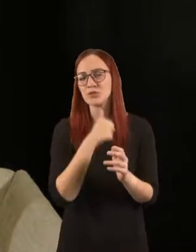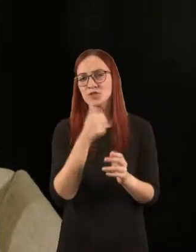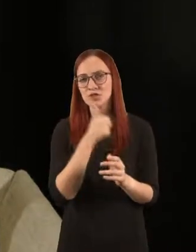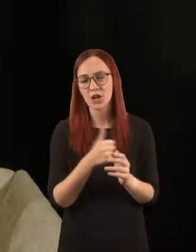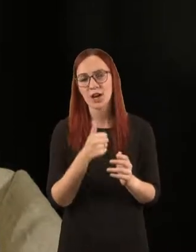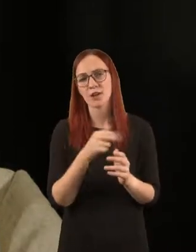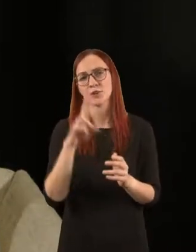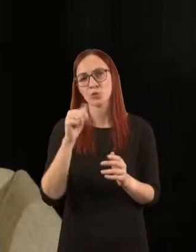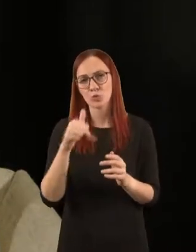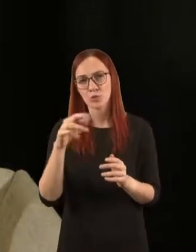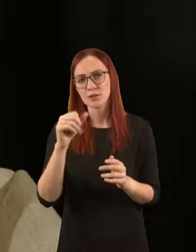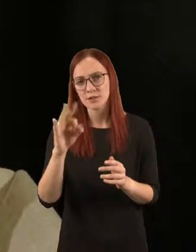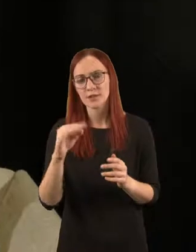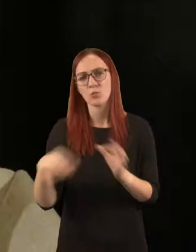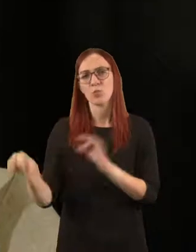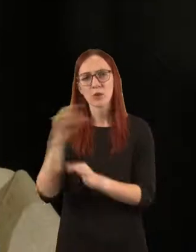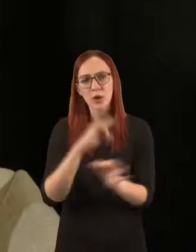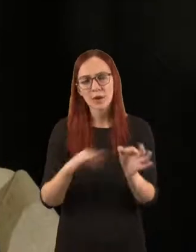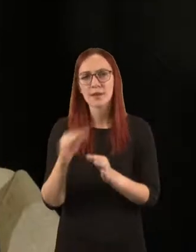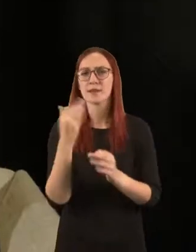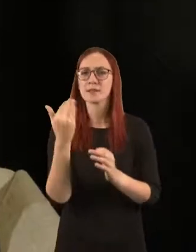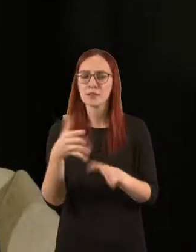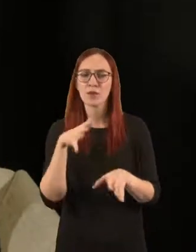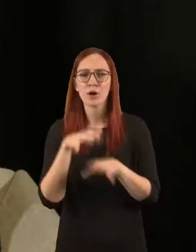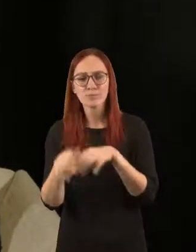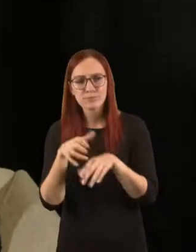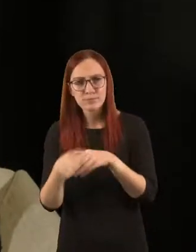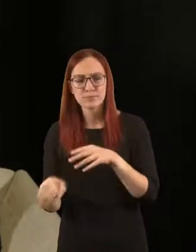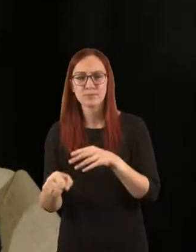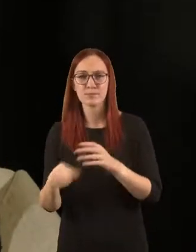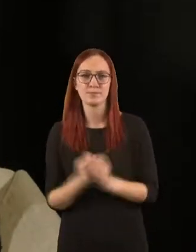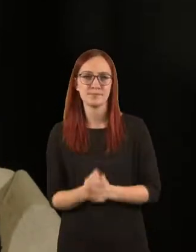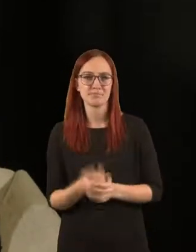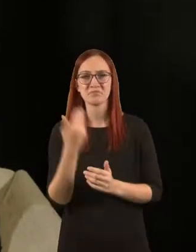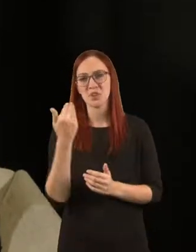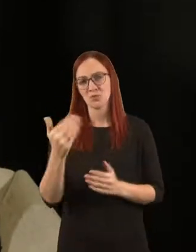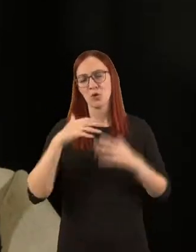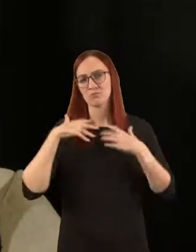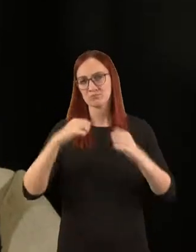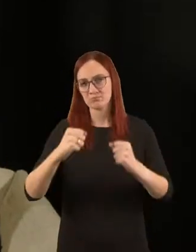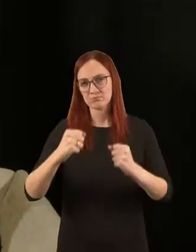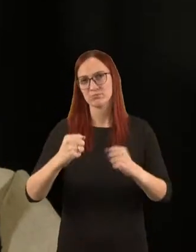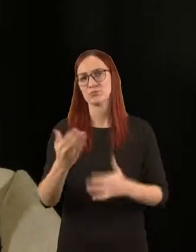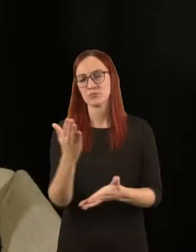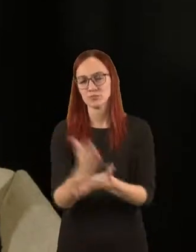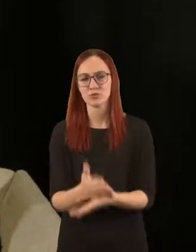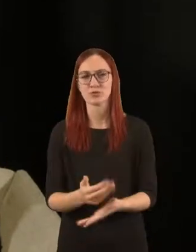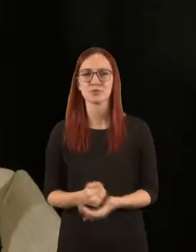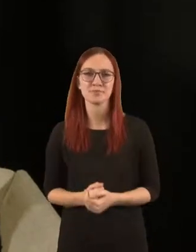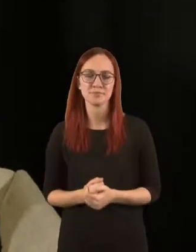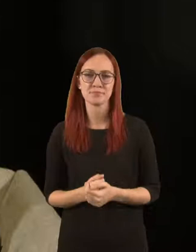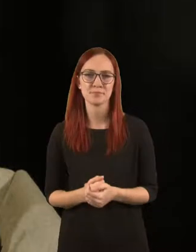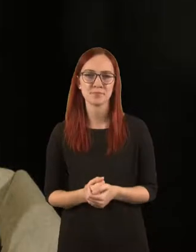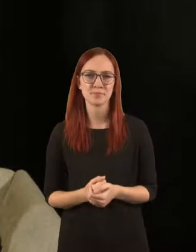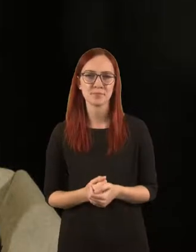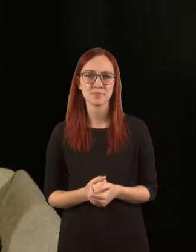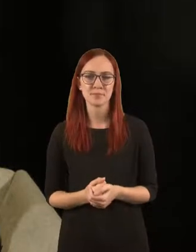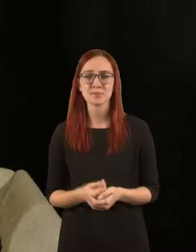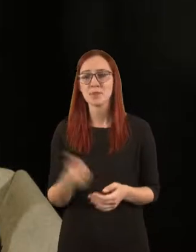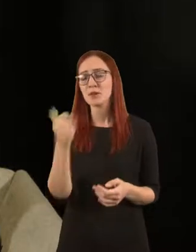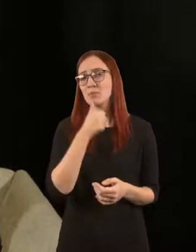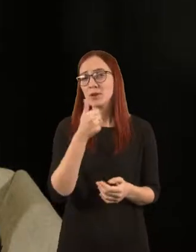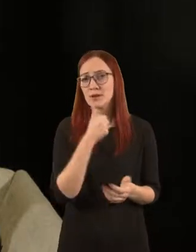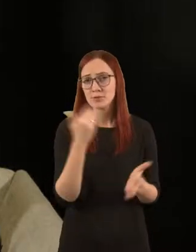our Prime Minister's agenda always includes questions related to the green agenda. So there is